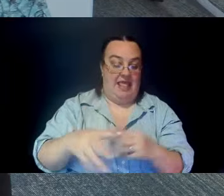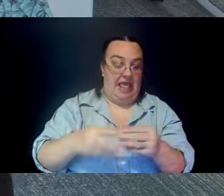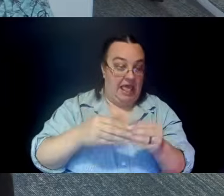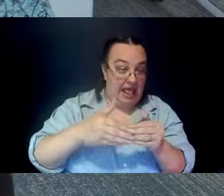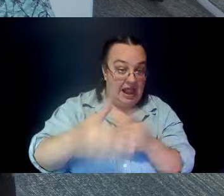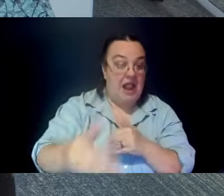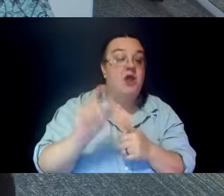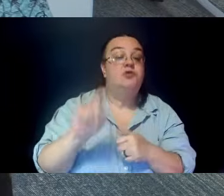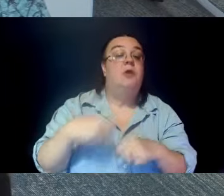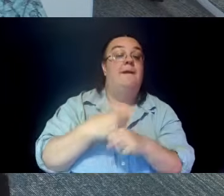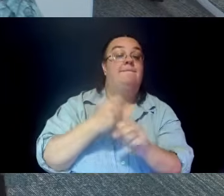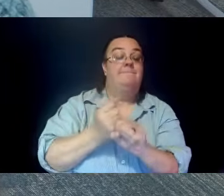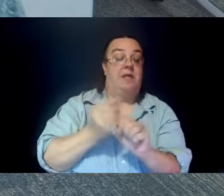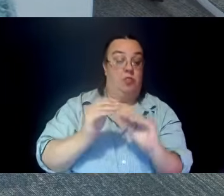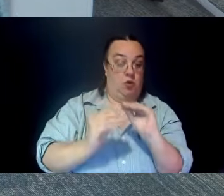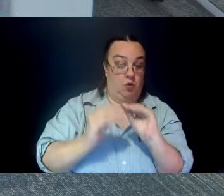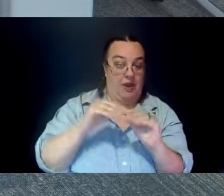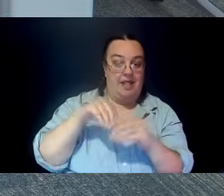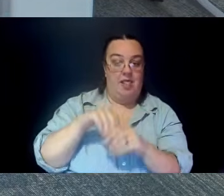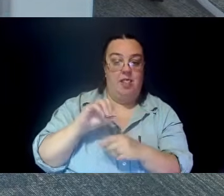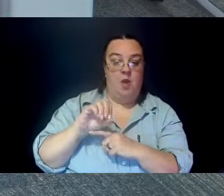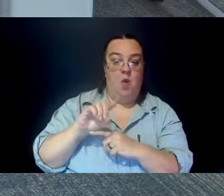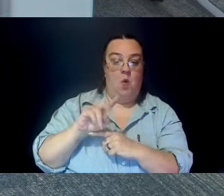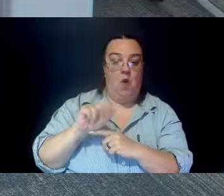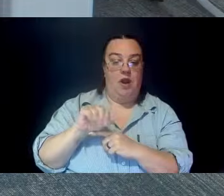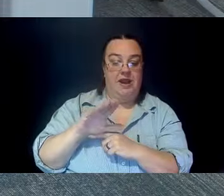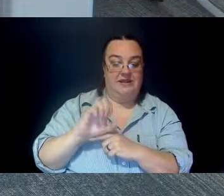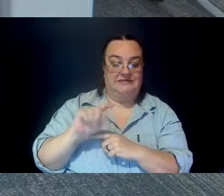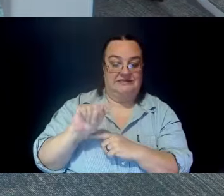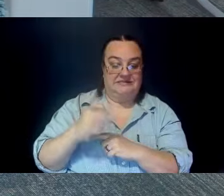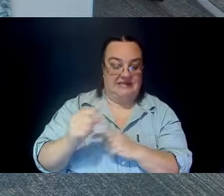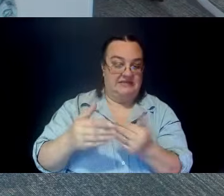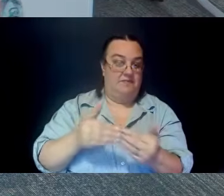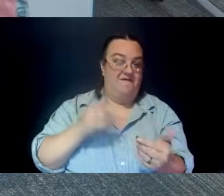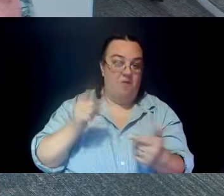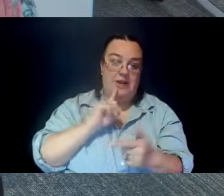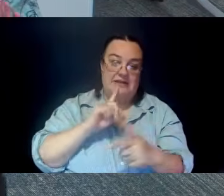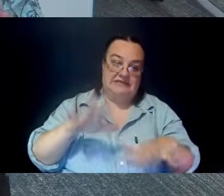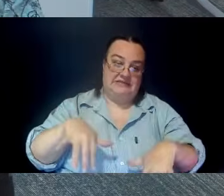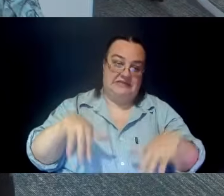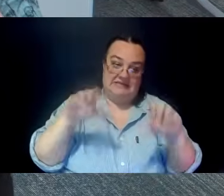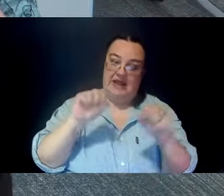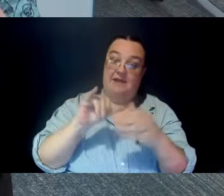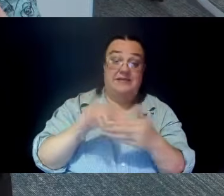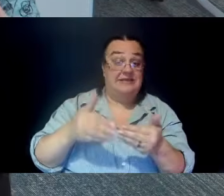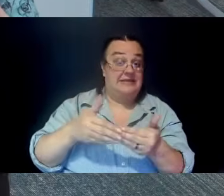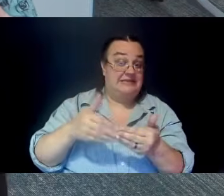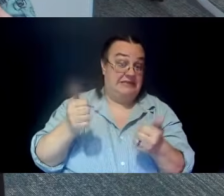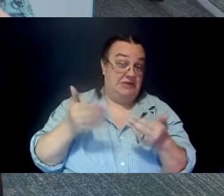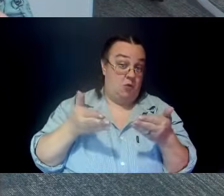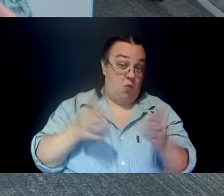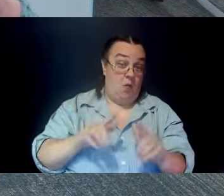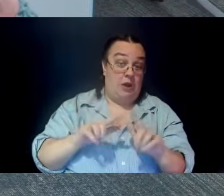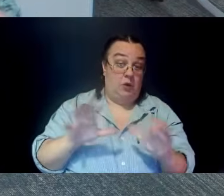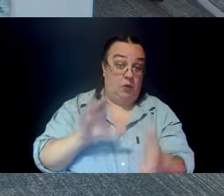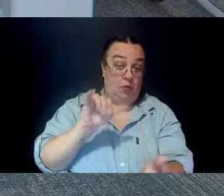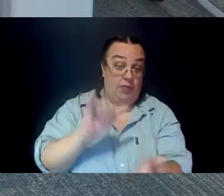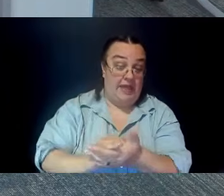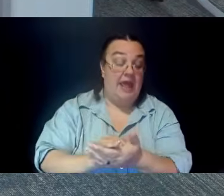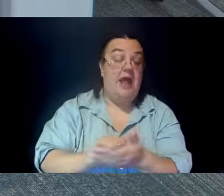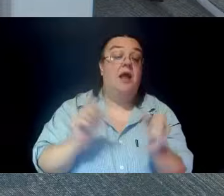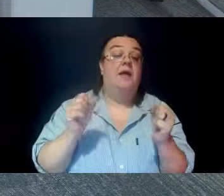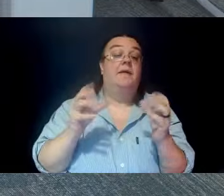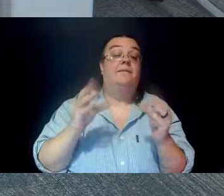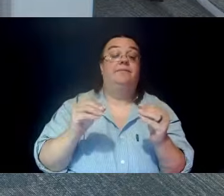be made in the ordinance text before adoption. That's the easiest way to do it. So